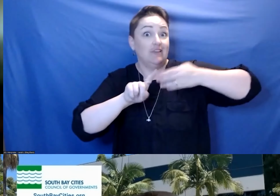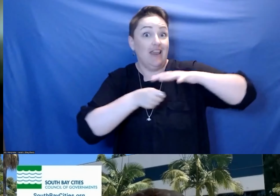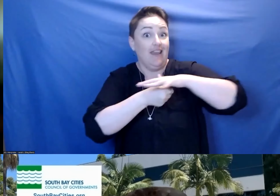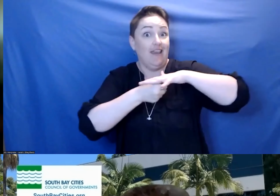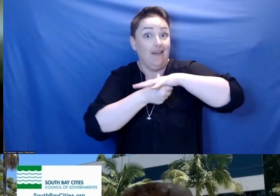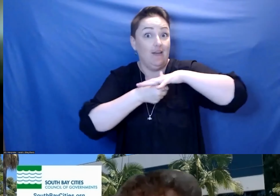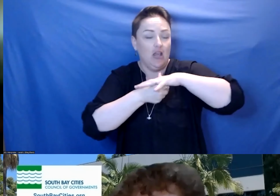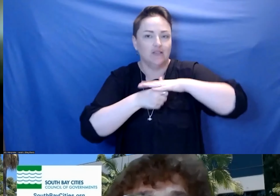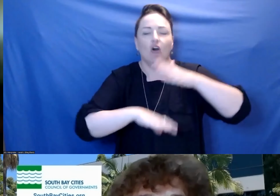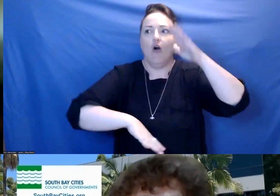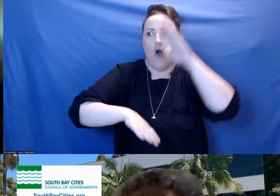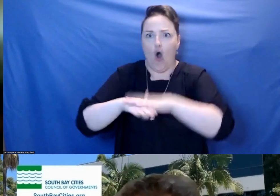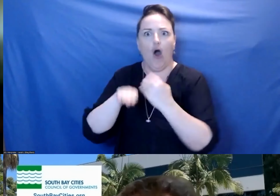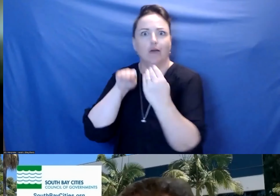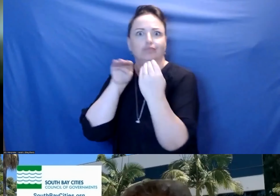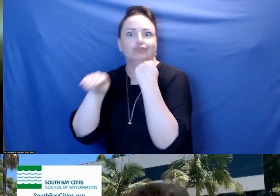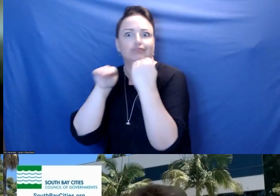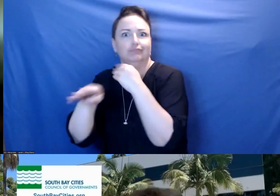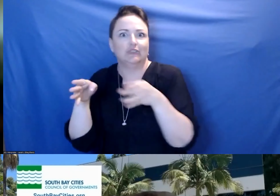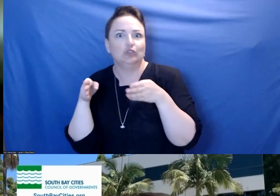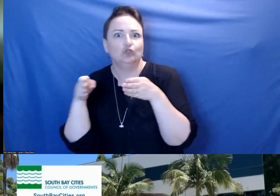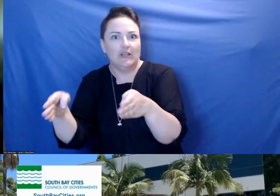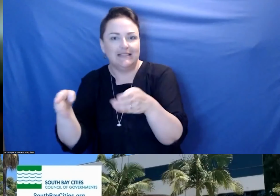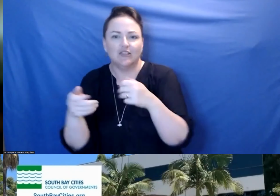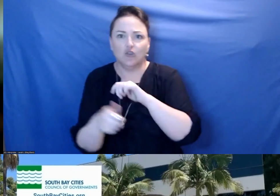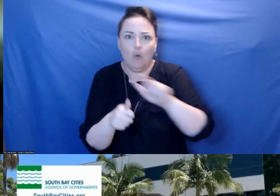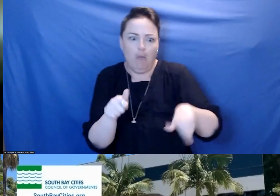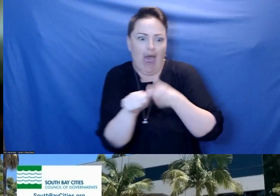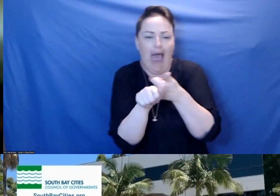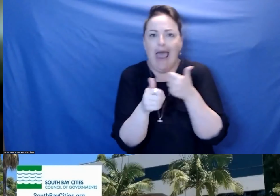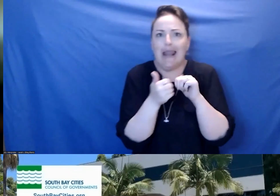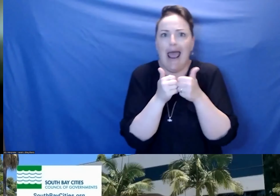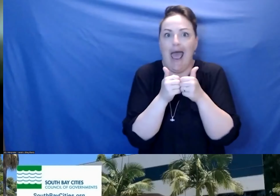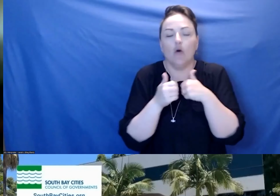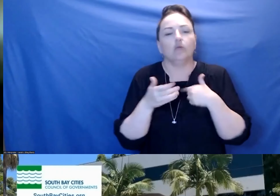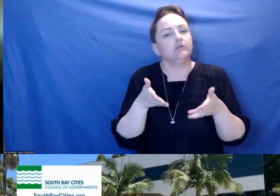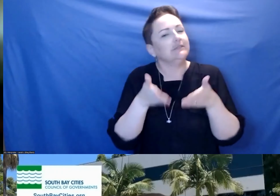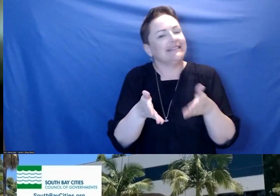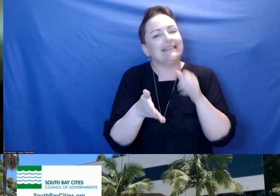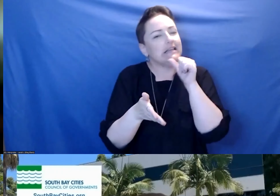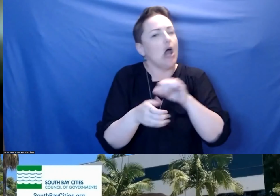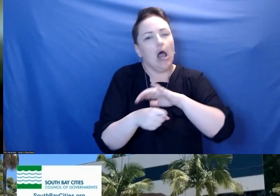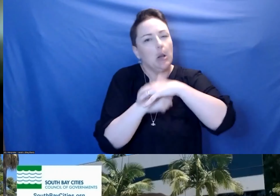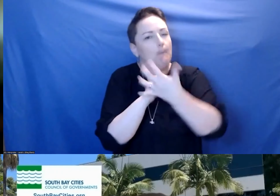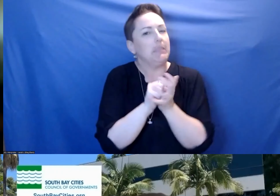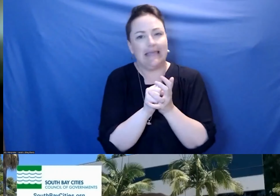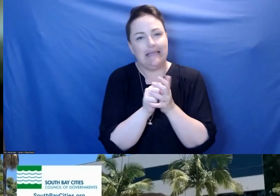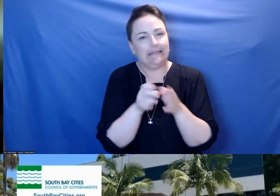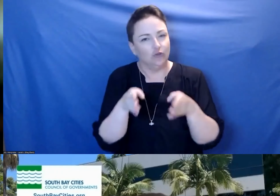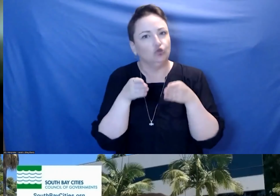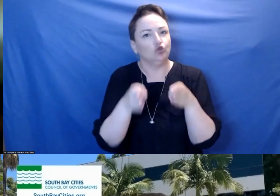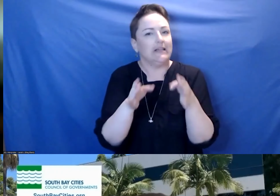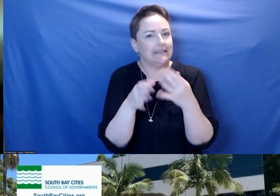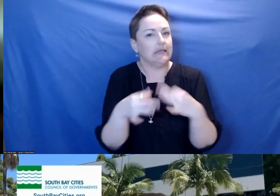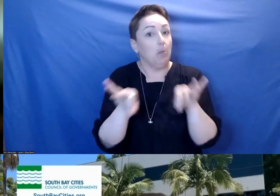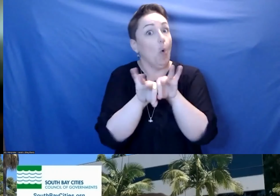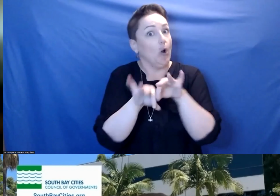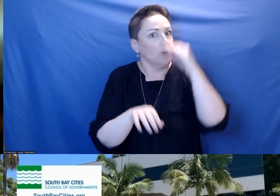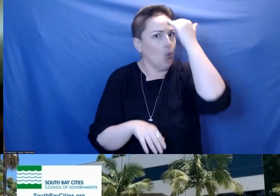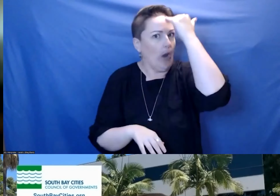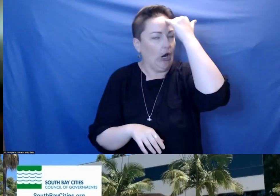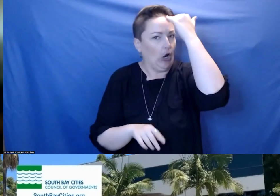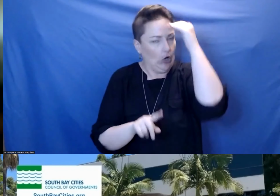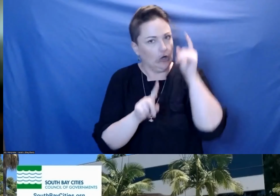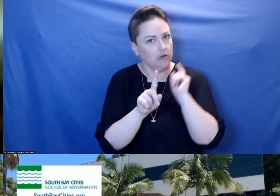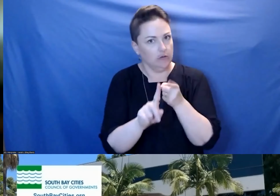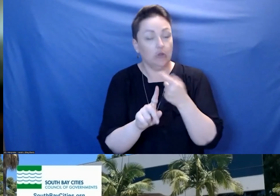get into the back of them? We're trying not to have, this is not complete streets. And I think that's an important thing to be aware of, is we're talking about something